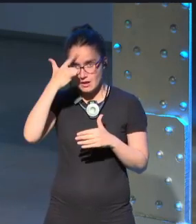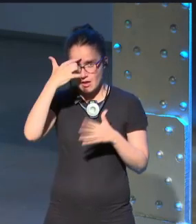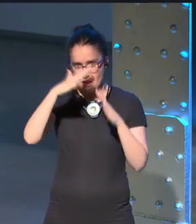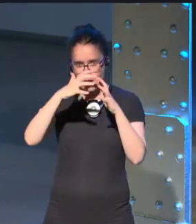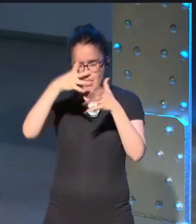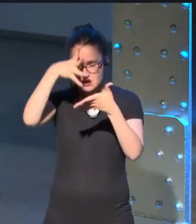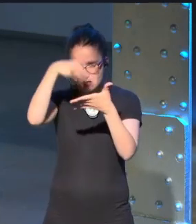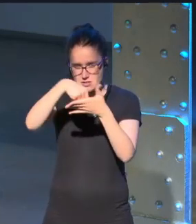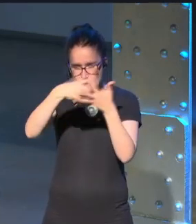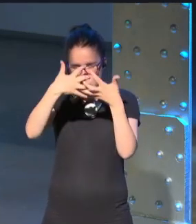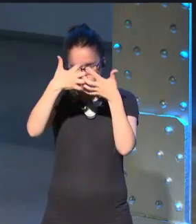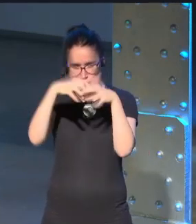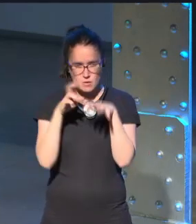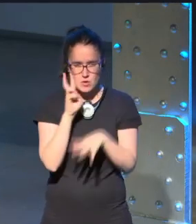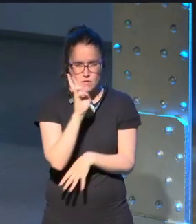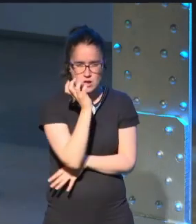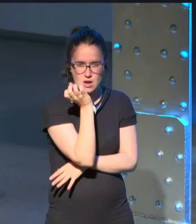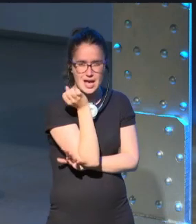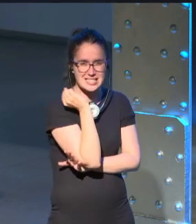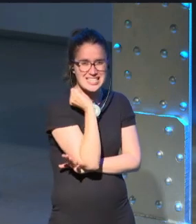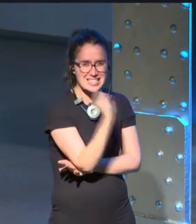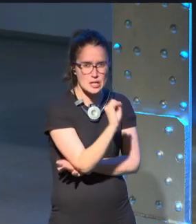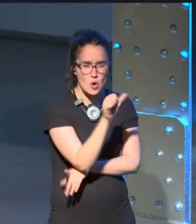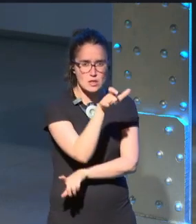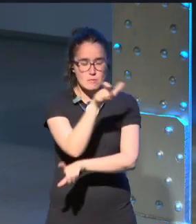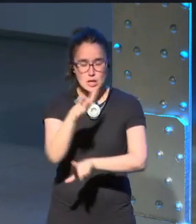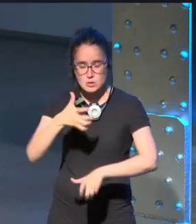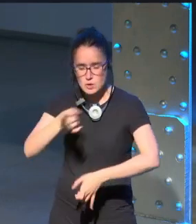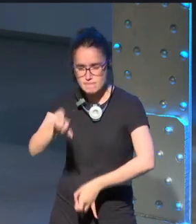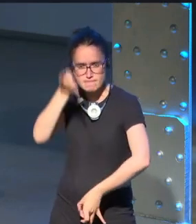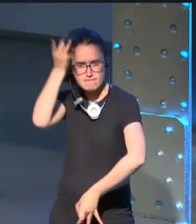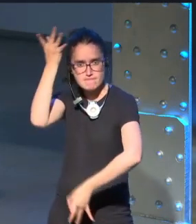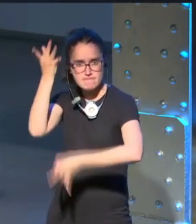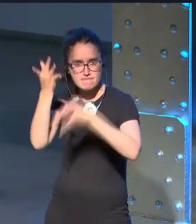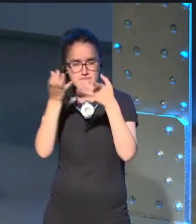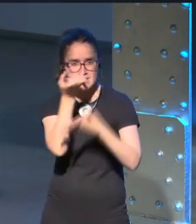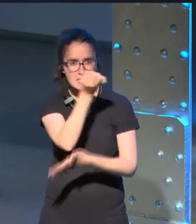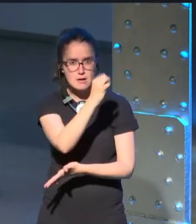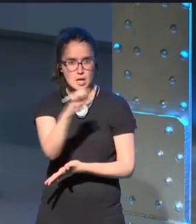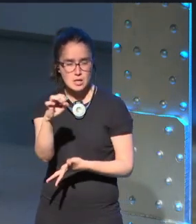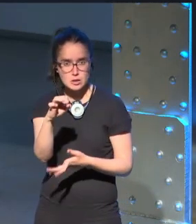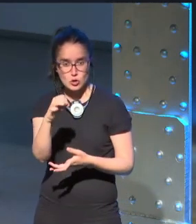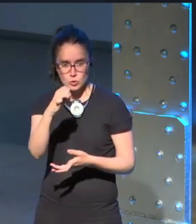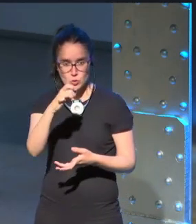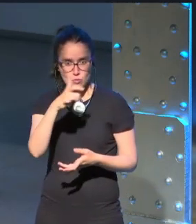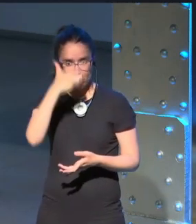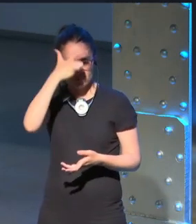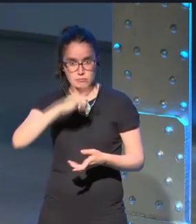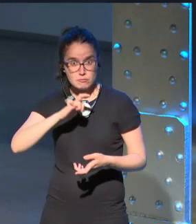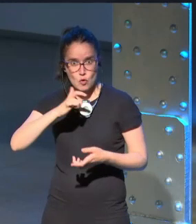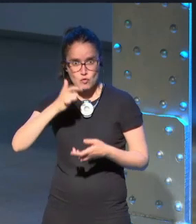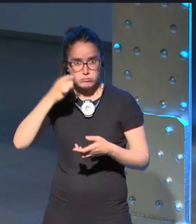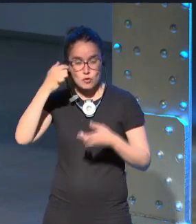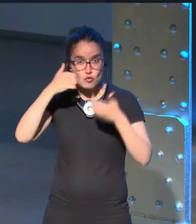So your head, your brain of murderer, of someone that is able to think about crimes, is something that